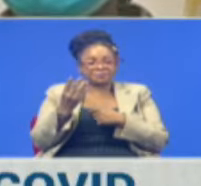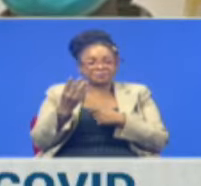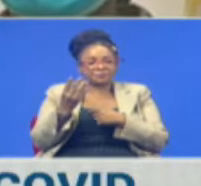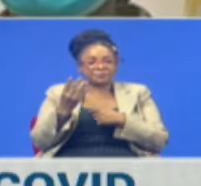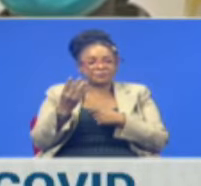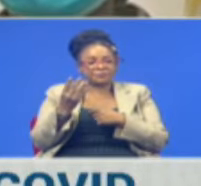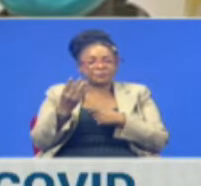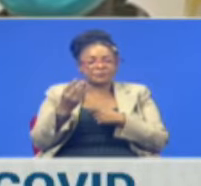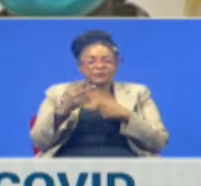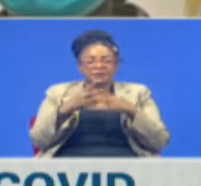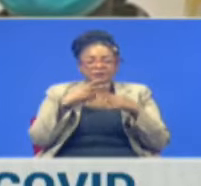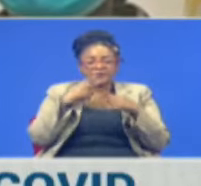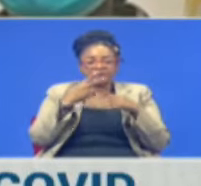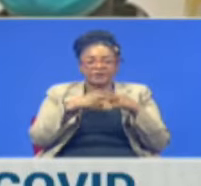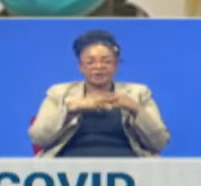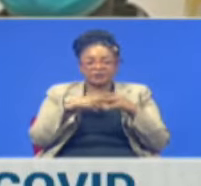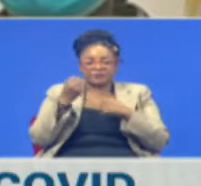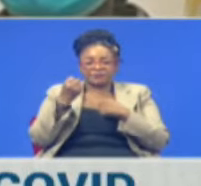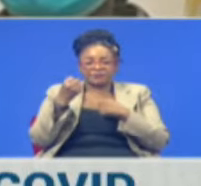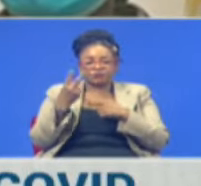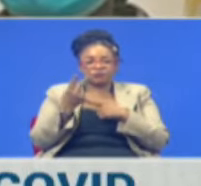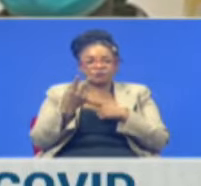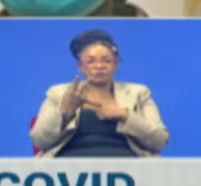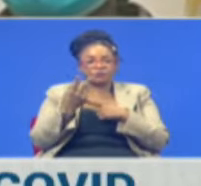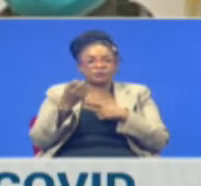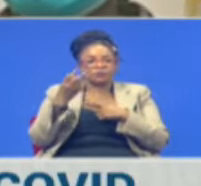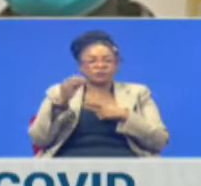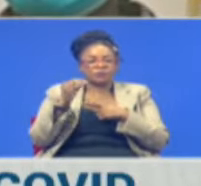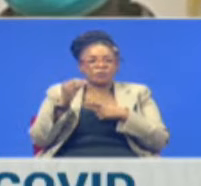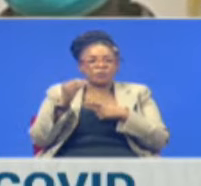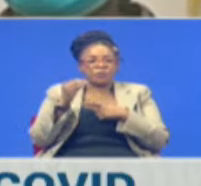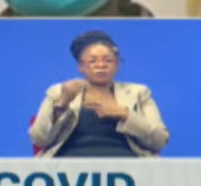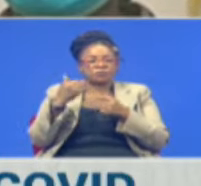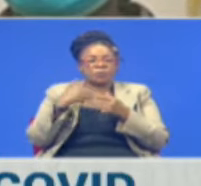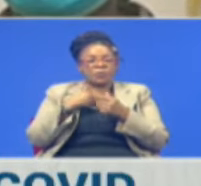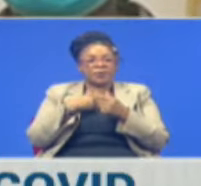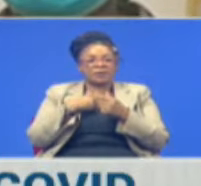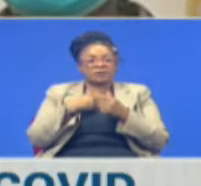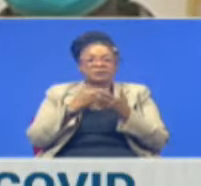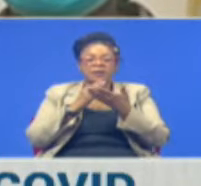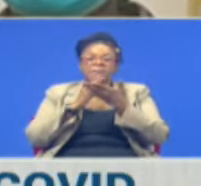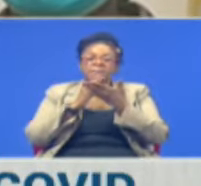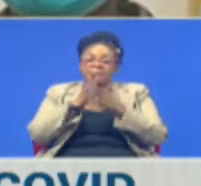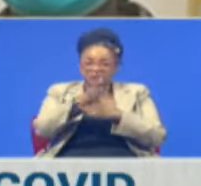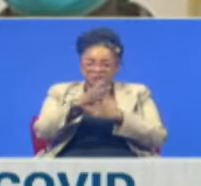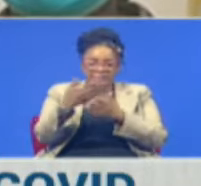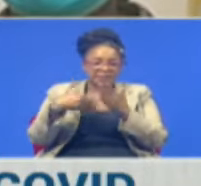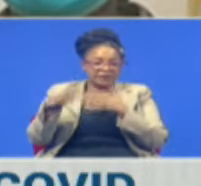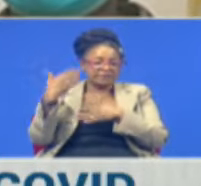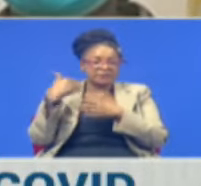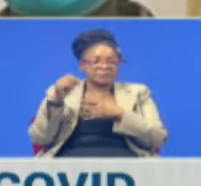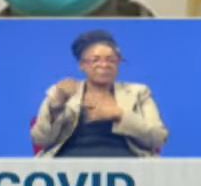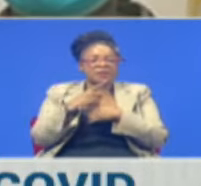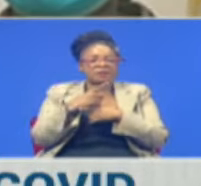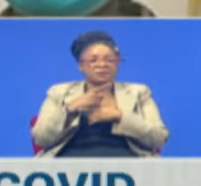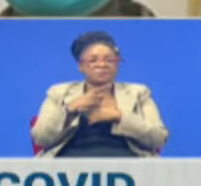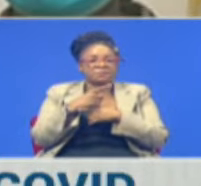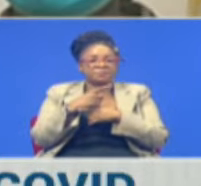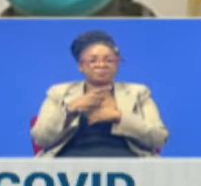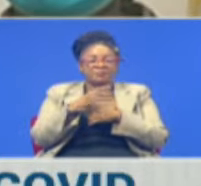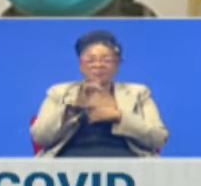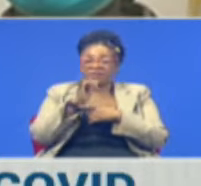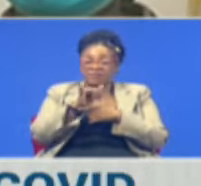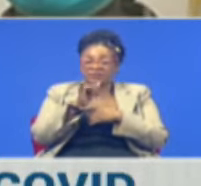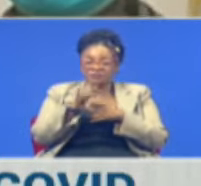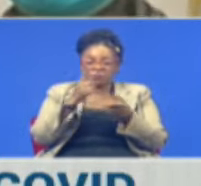are at 752. So obviously we'll surpass the previous month. And that is now what